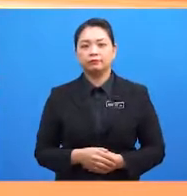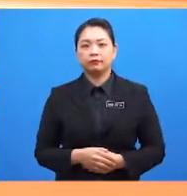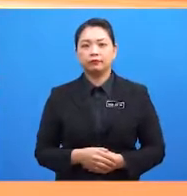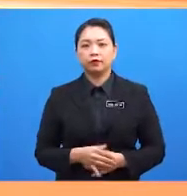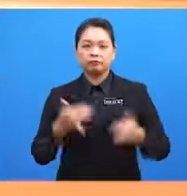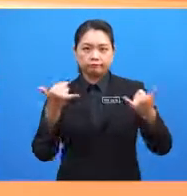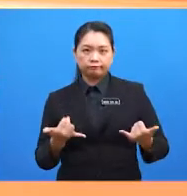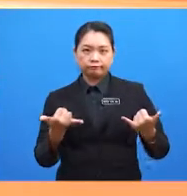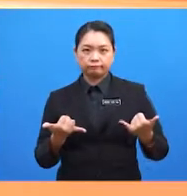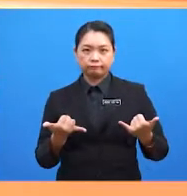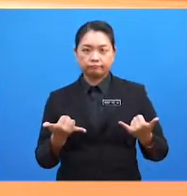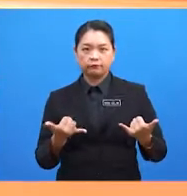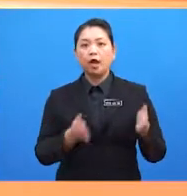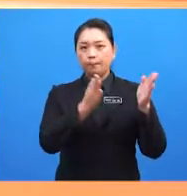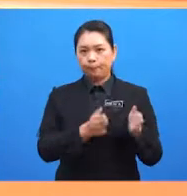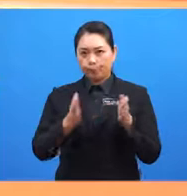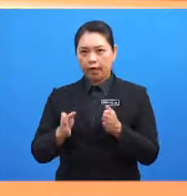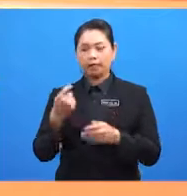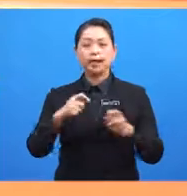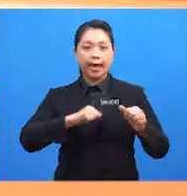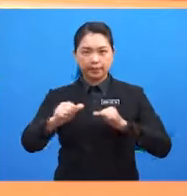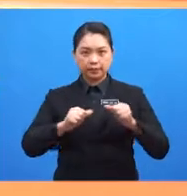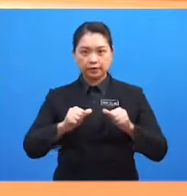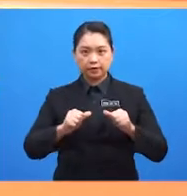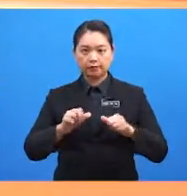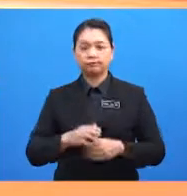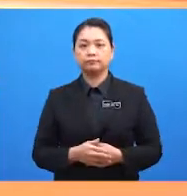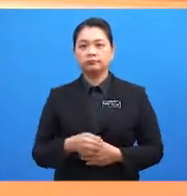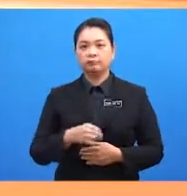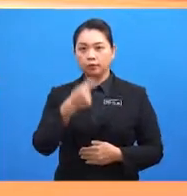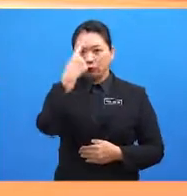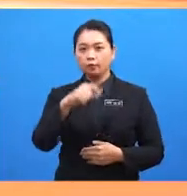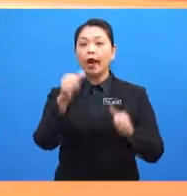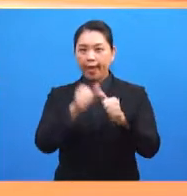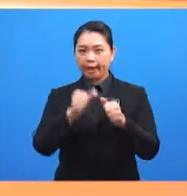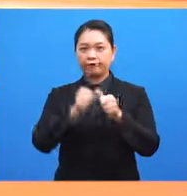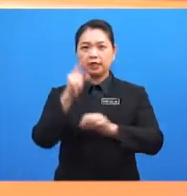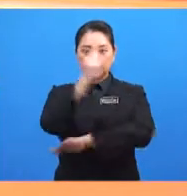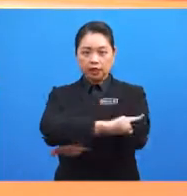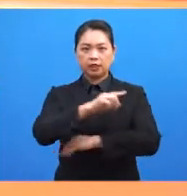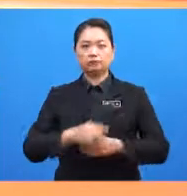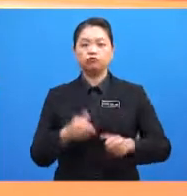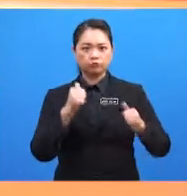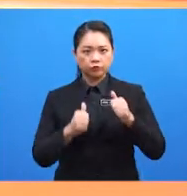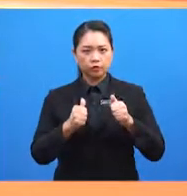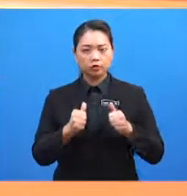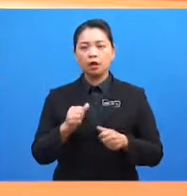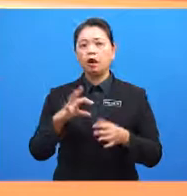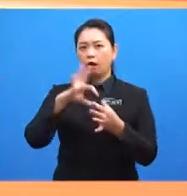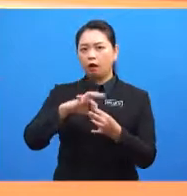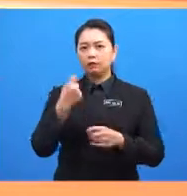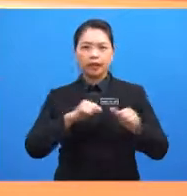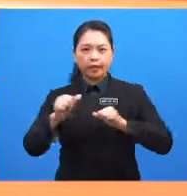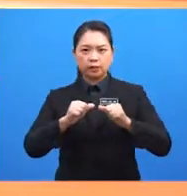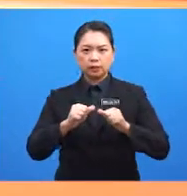And now, plan the activities you are going to do there for every day. Which of the activities